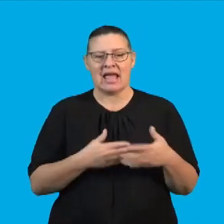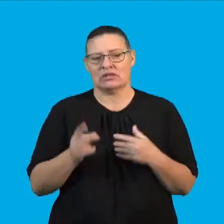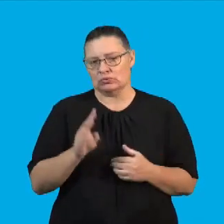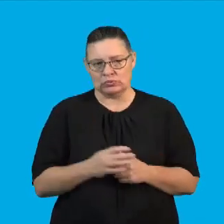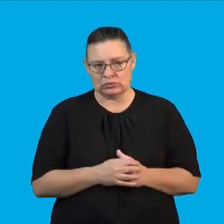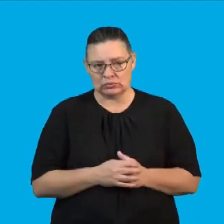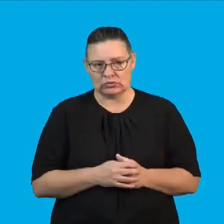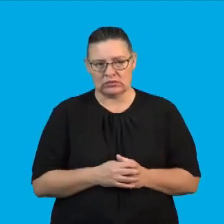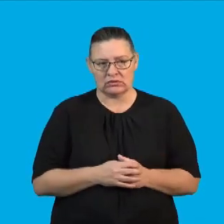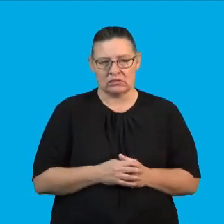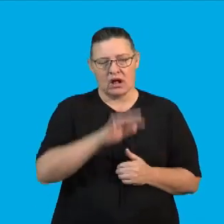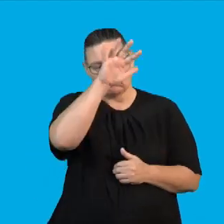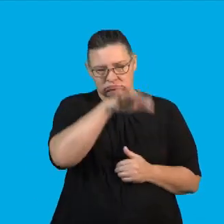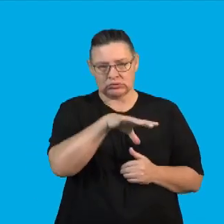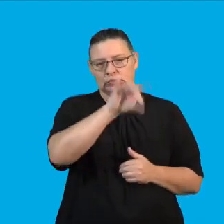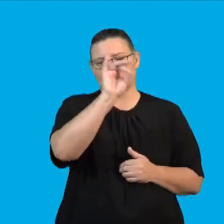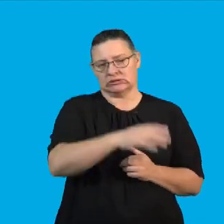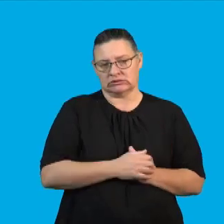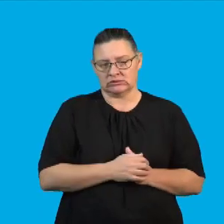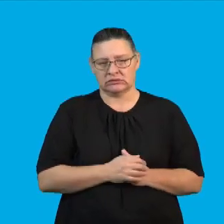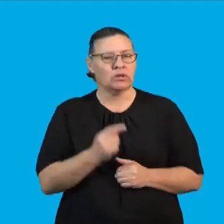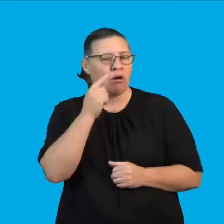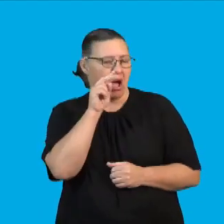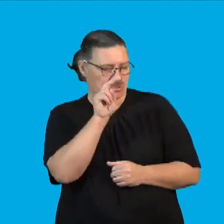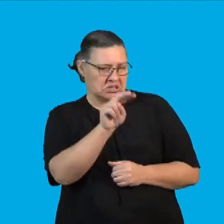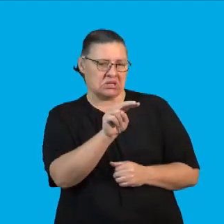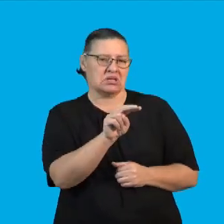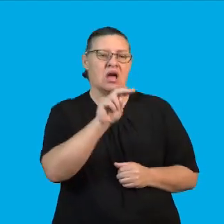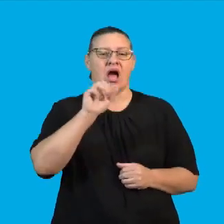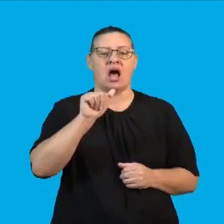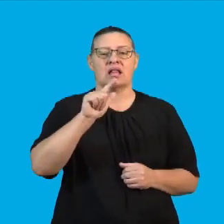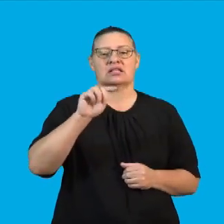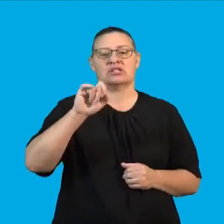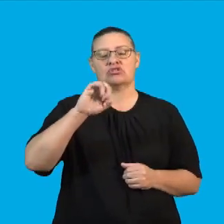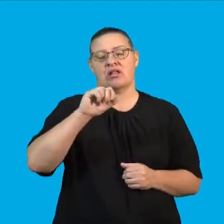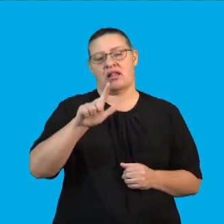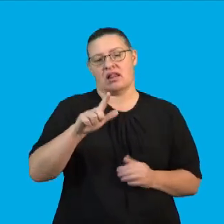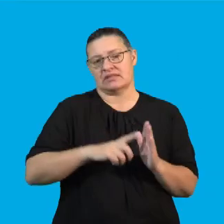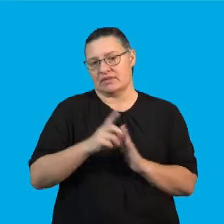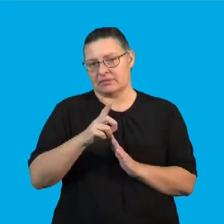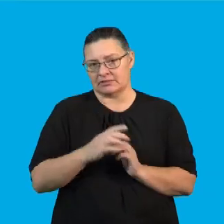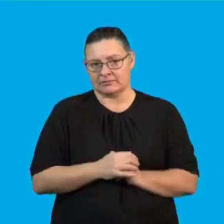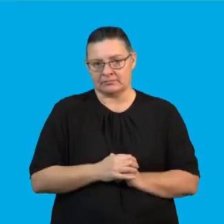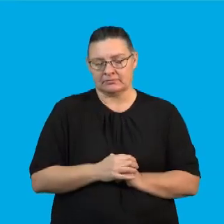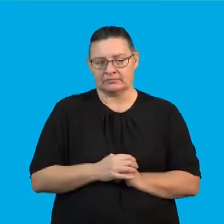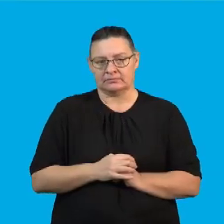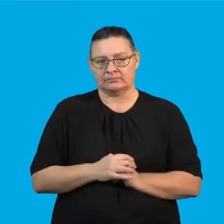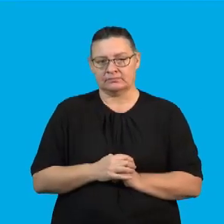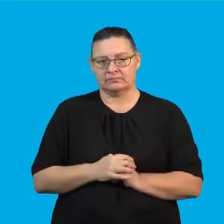answers. This is a proof enough, visible proof enough to show us that this is altricial development.